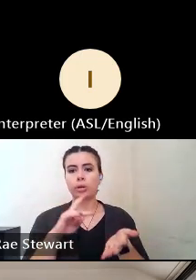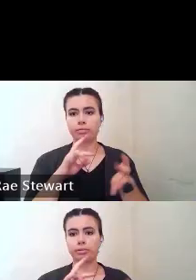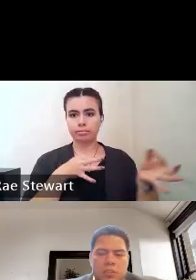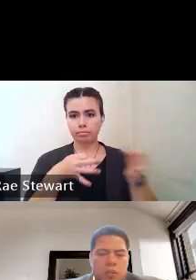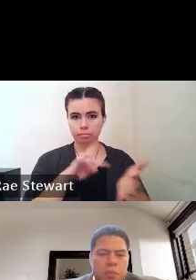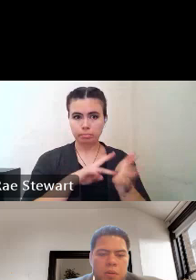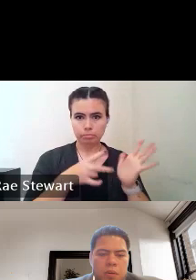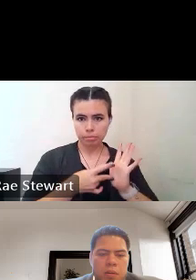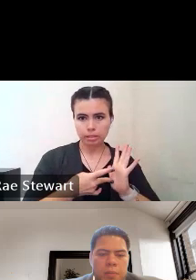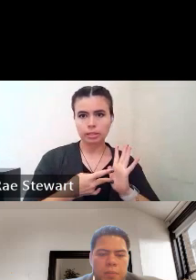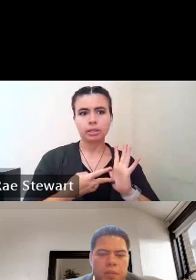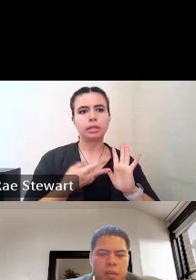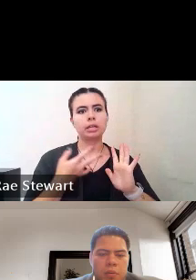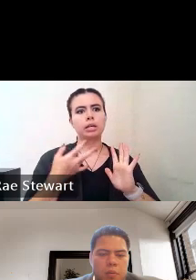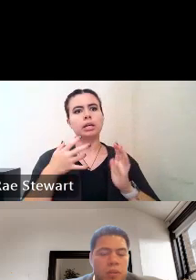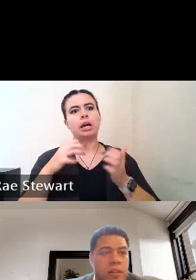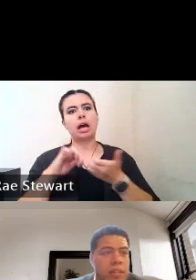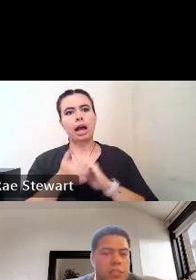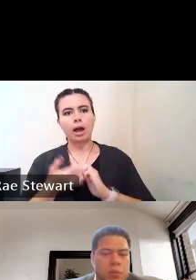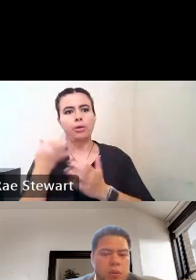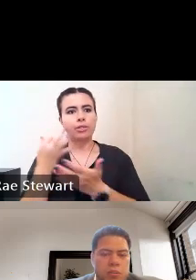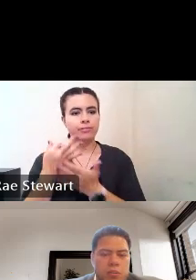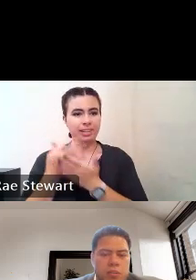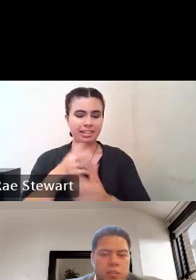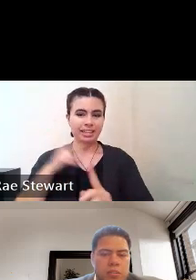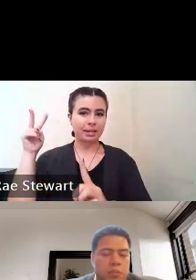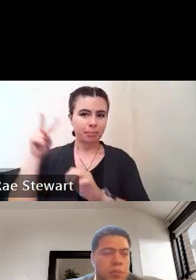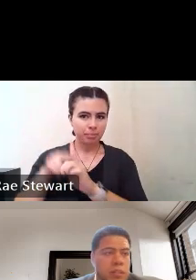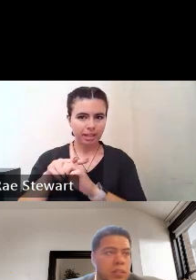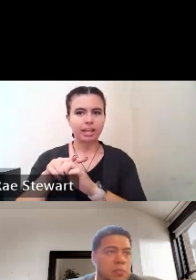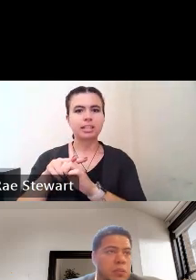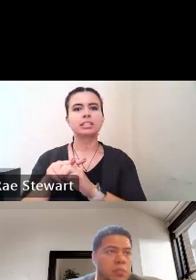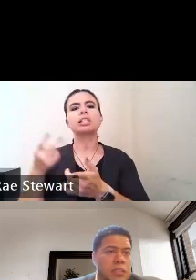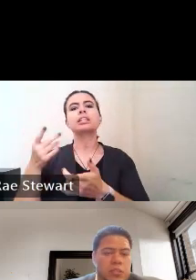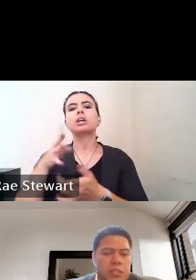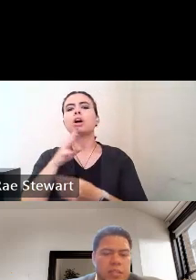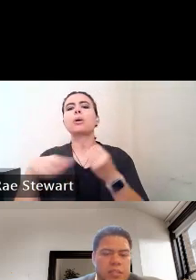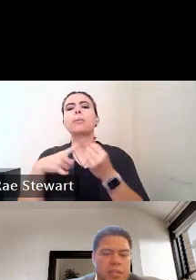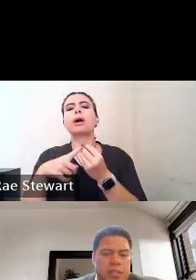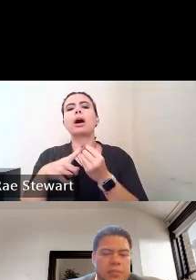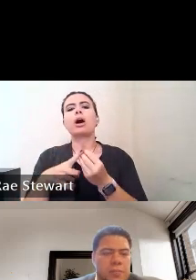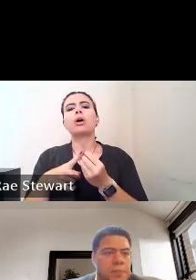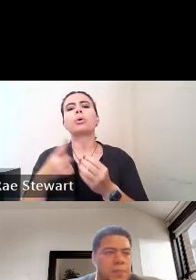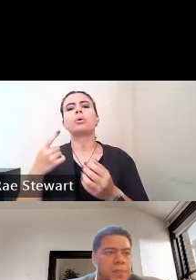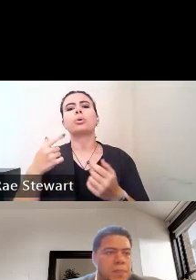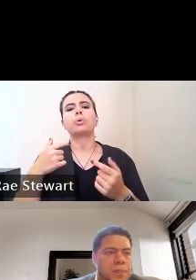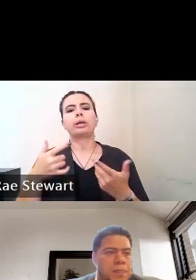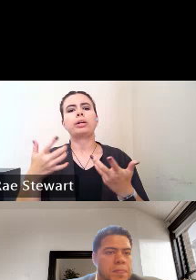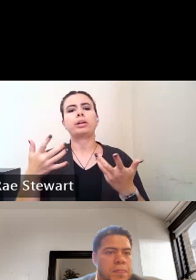applies, let's talk about how we are engaging partners and shaping the implementation in the next slides.